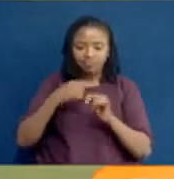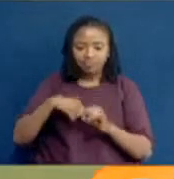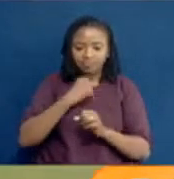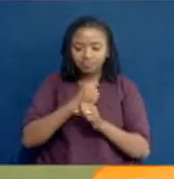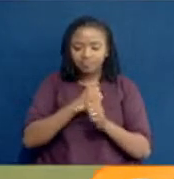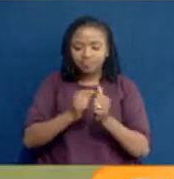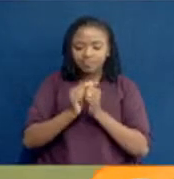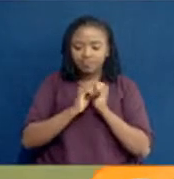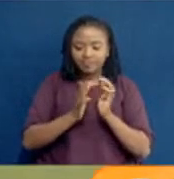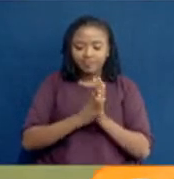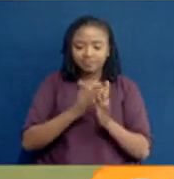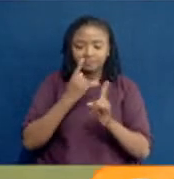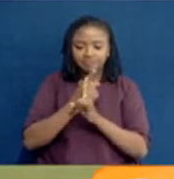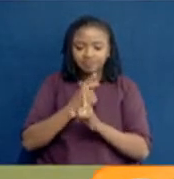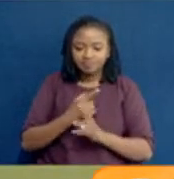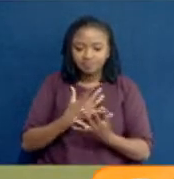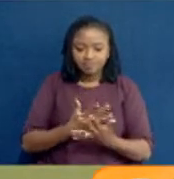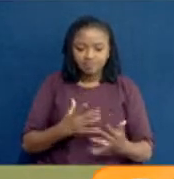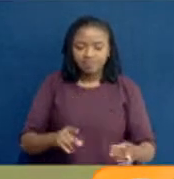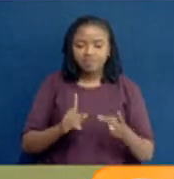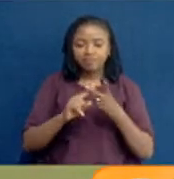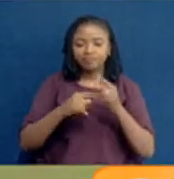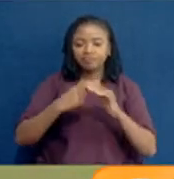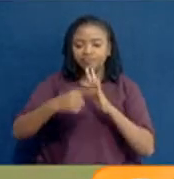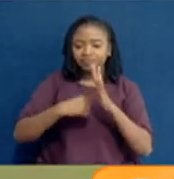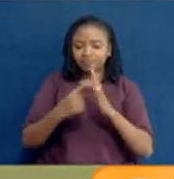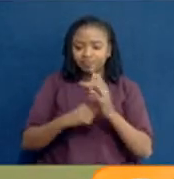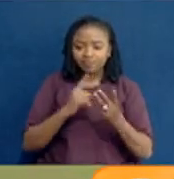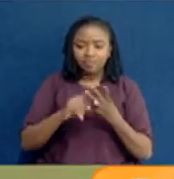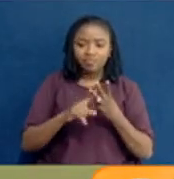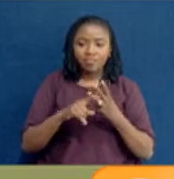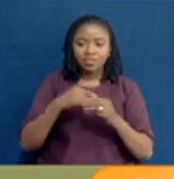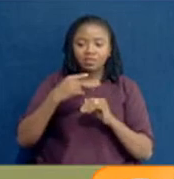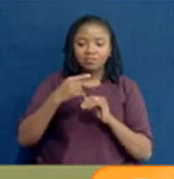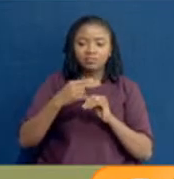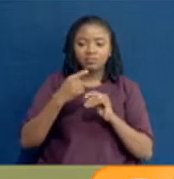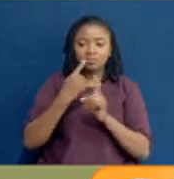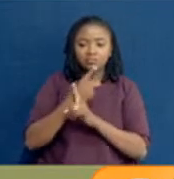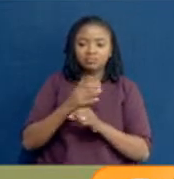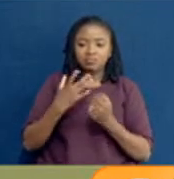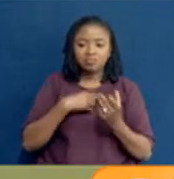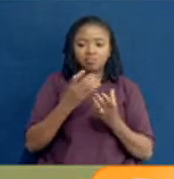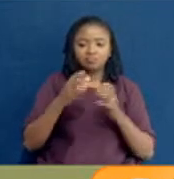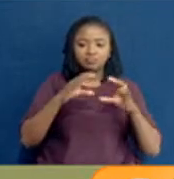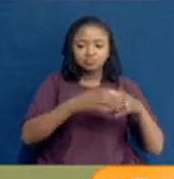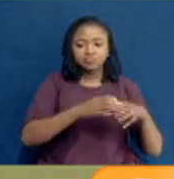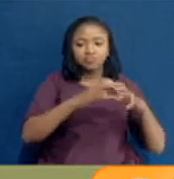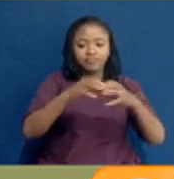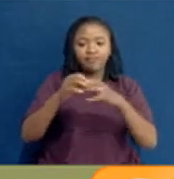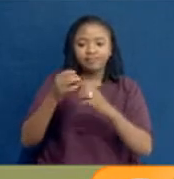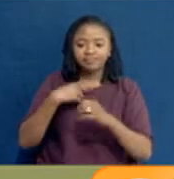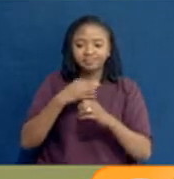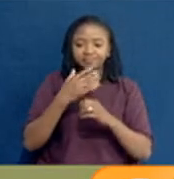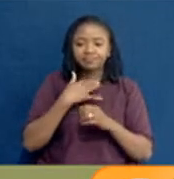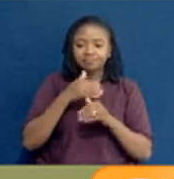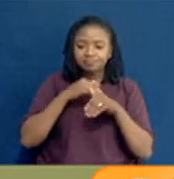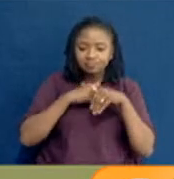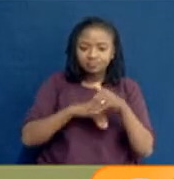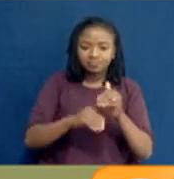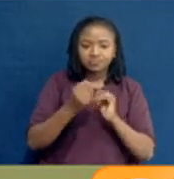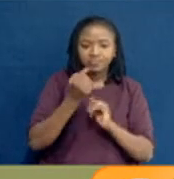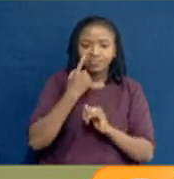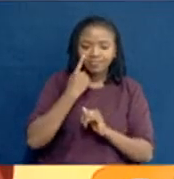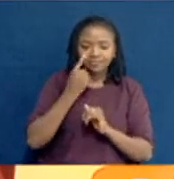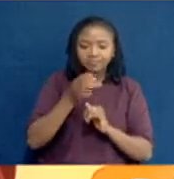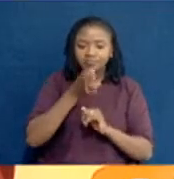properties, factories and industries, or even just commercial farms that are looking to either track how much water they're using or reduce their